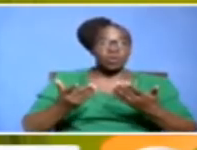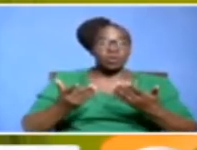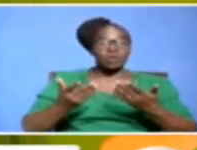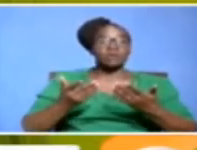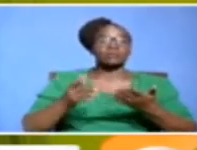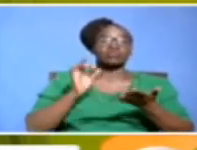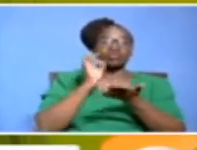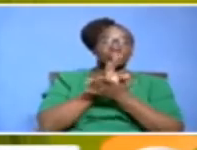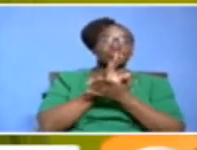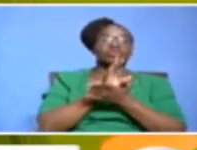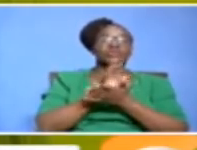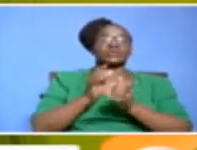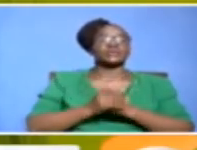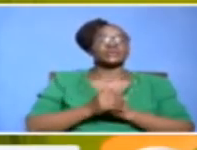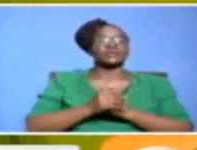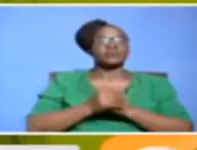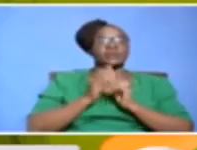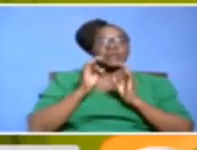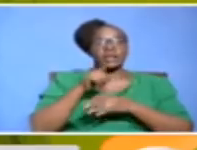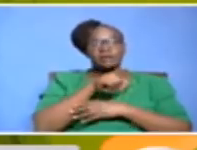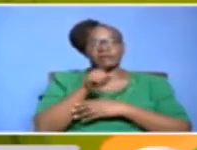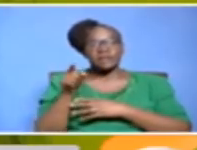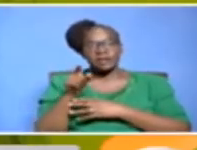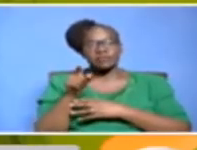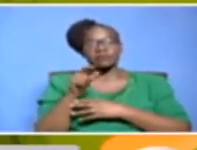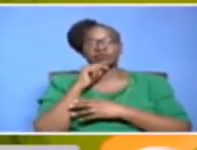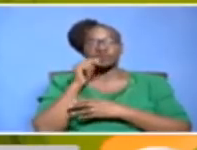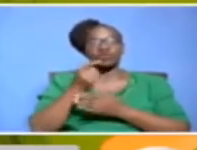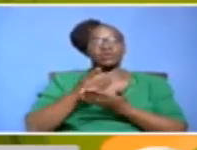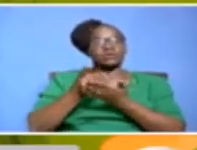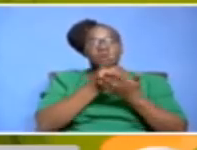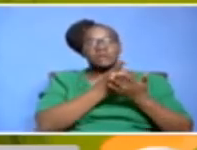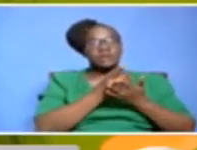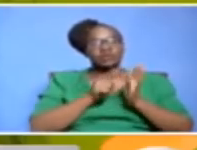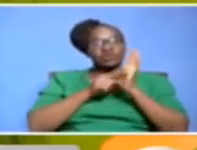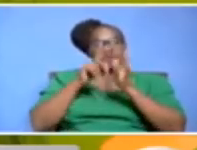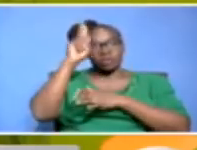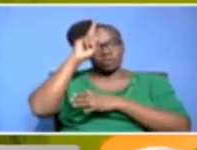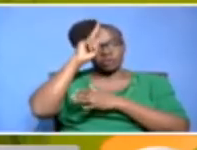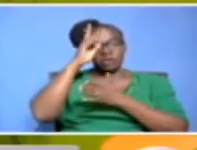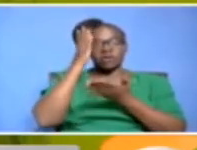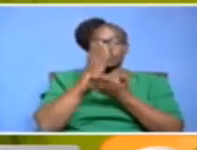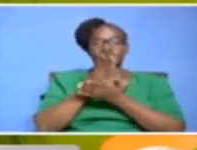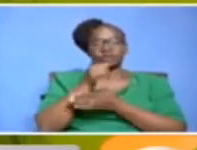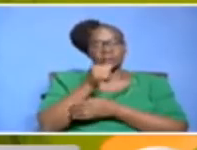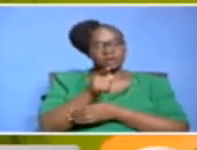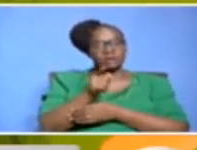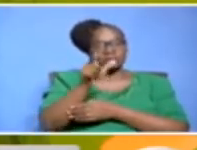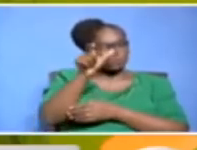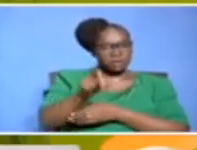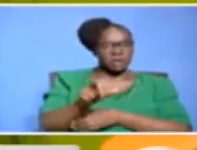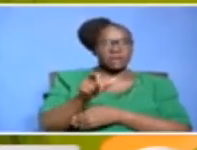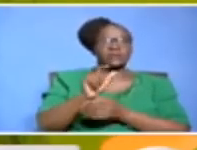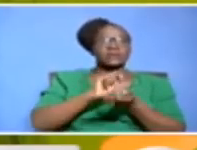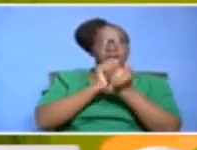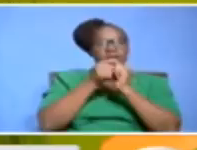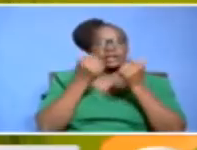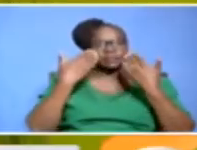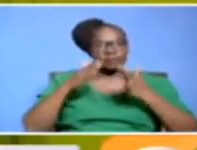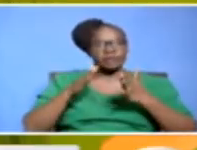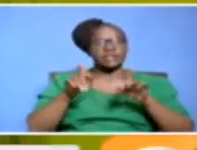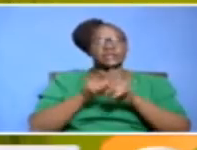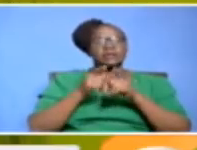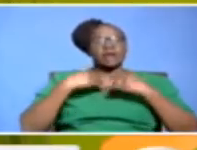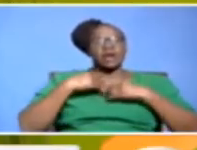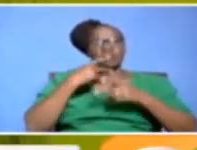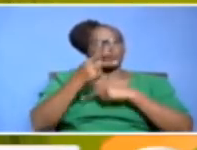terminated. So if you do not conduct those mediation meetings to show the police that indeed this child has been rehabilitated, he has been through a judicial